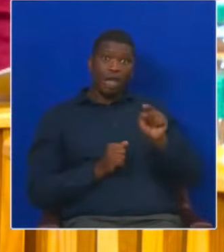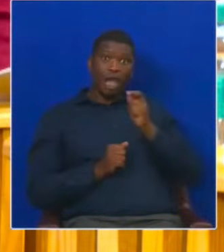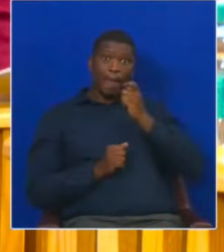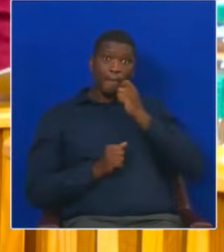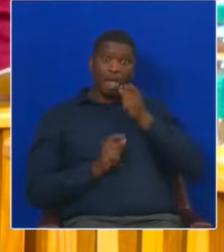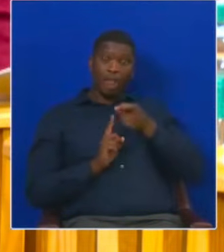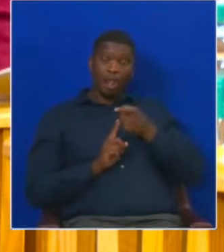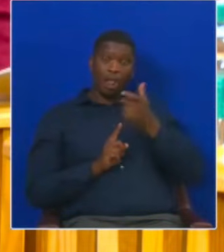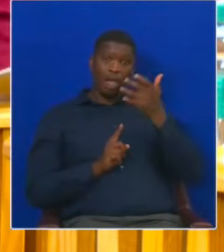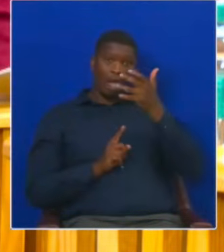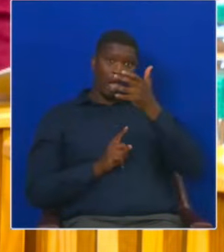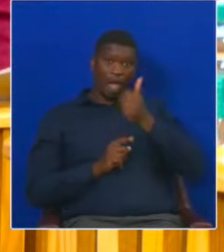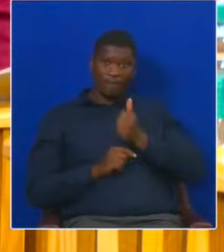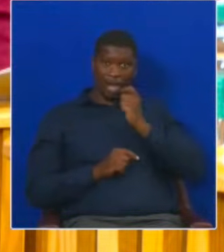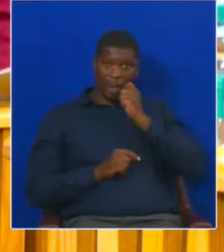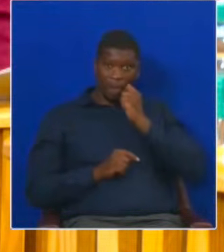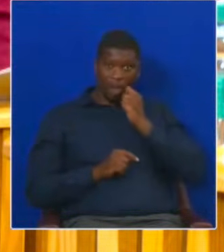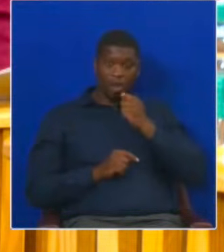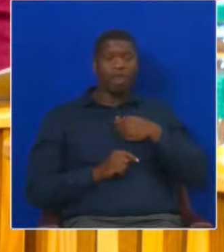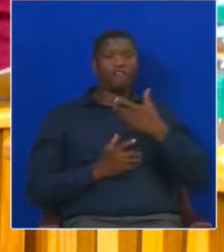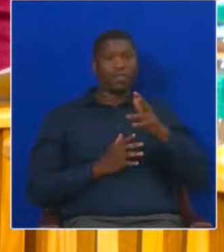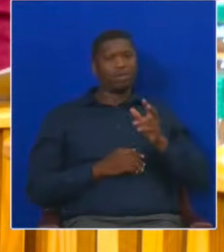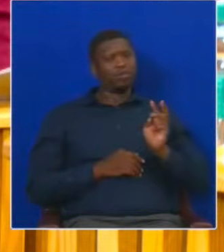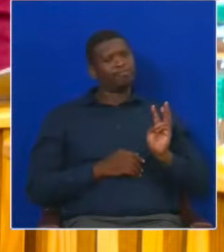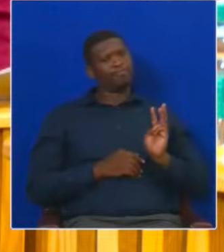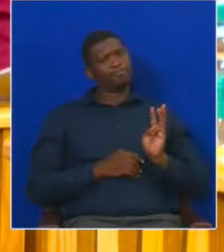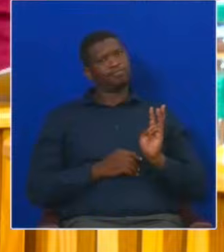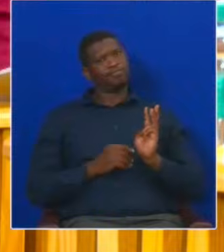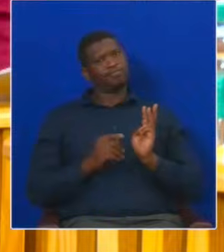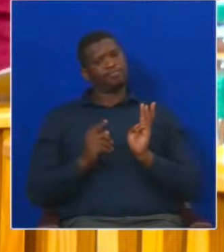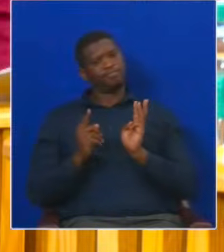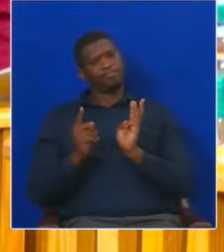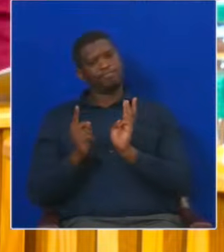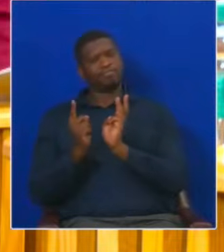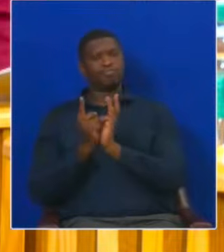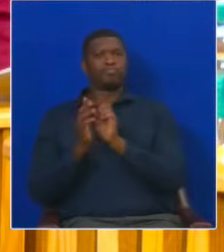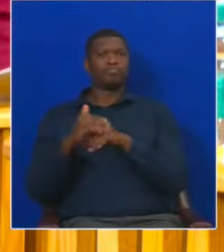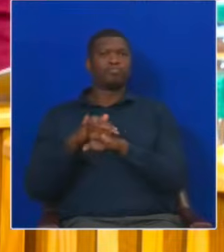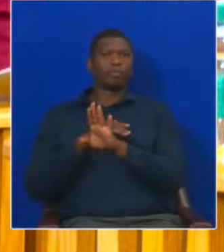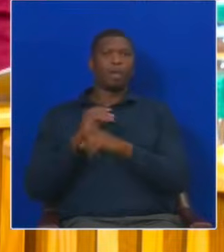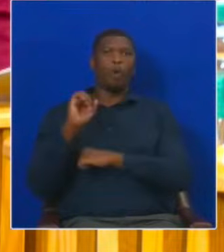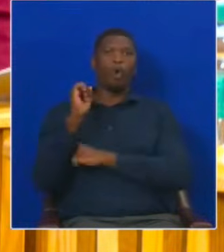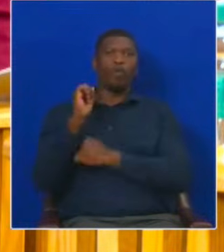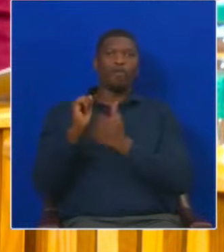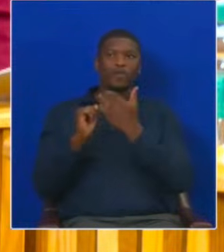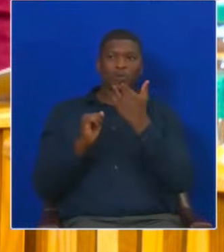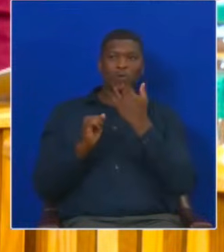clothing was taken to the office of Mr. Dees.